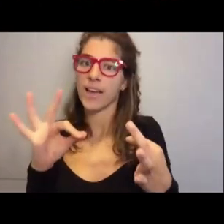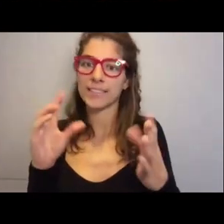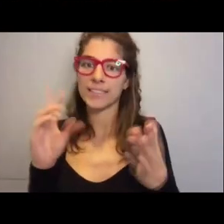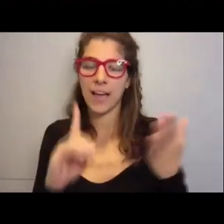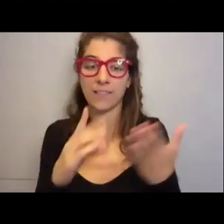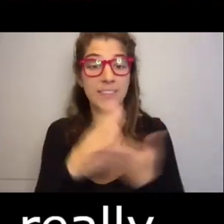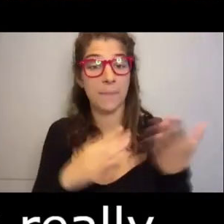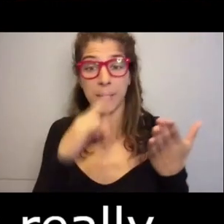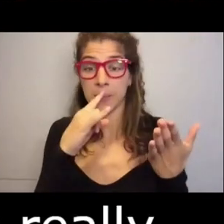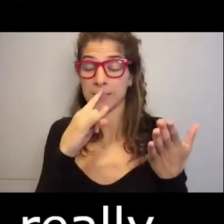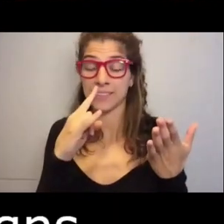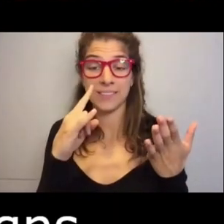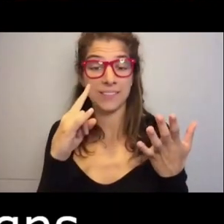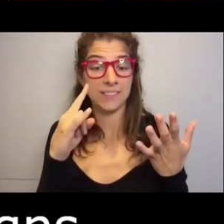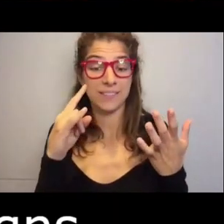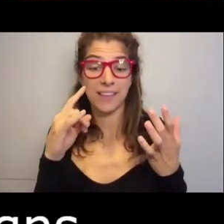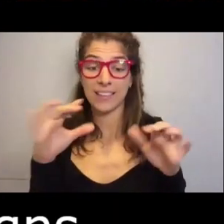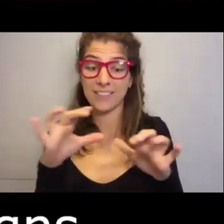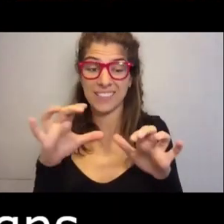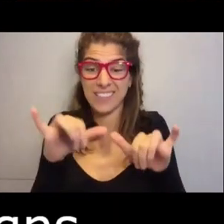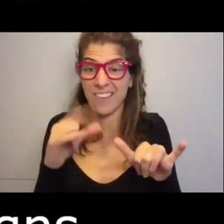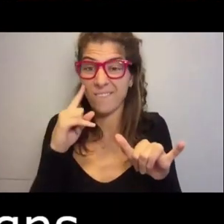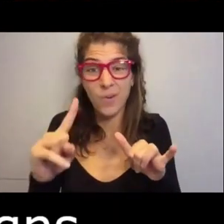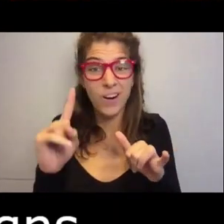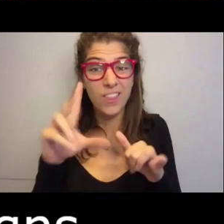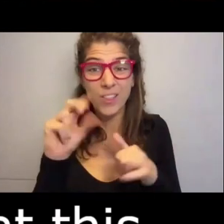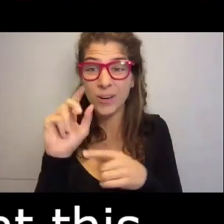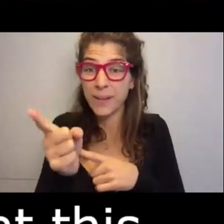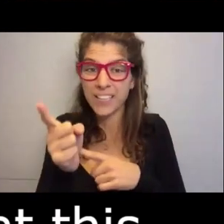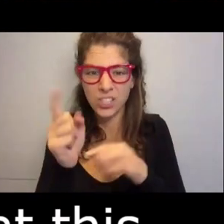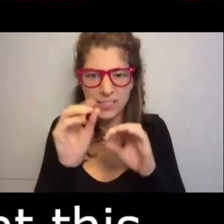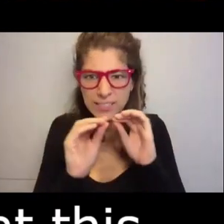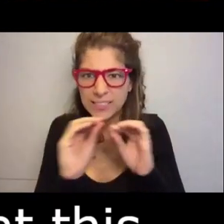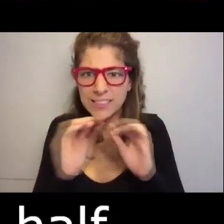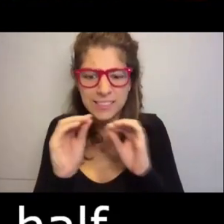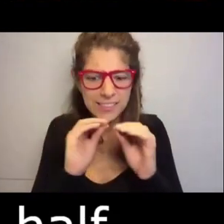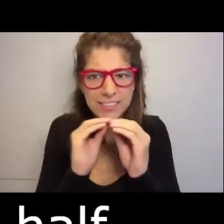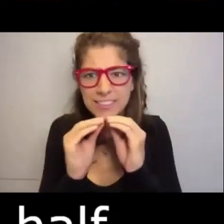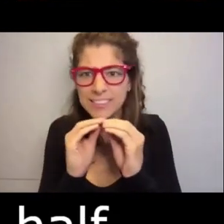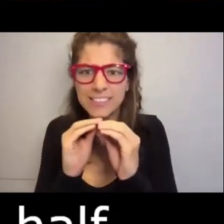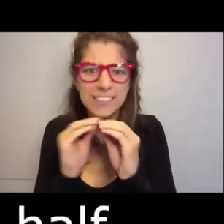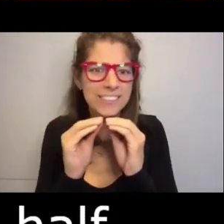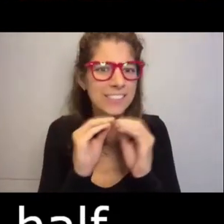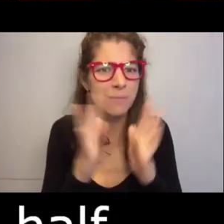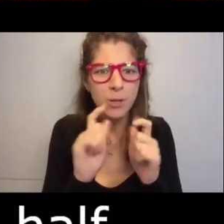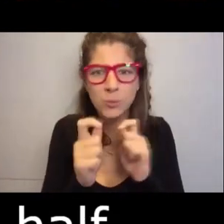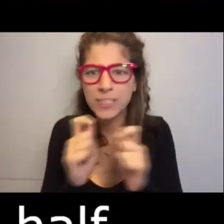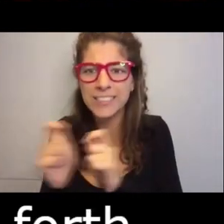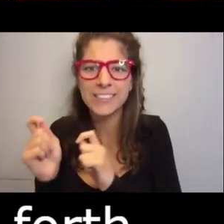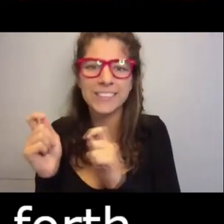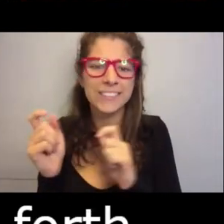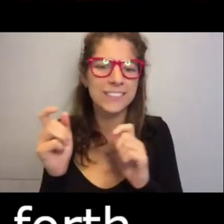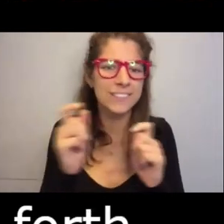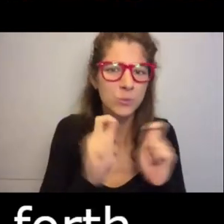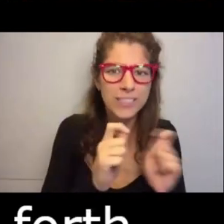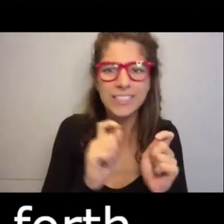Some kids we have stay at this activity for maybe even a half hour, just going back and forth, doing small tweaks, coming back,